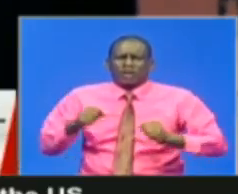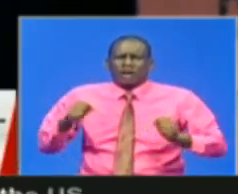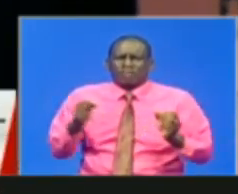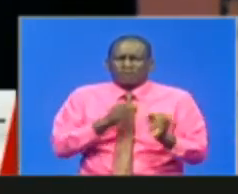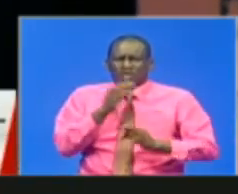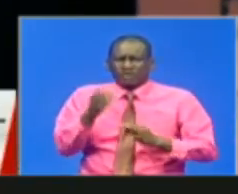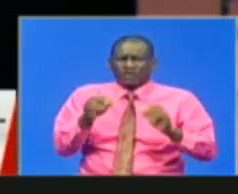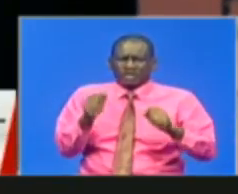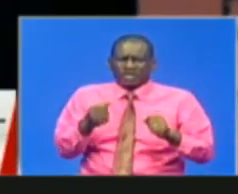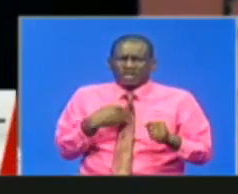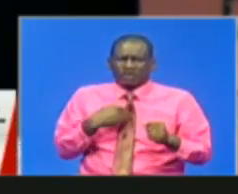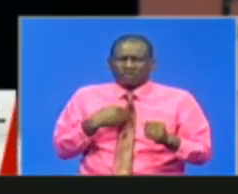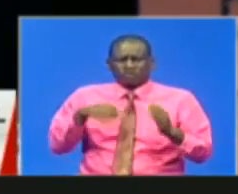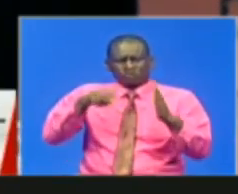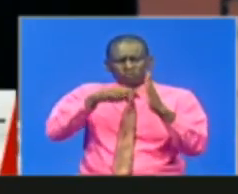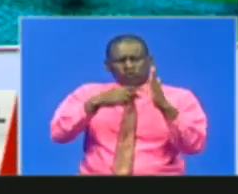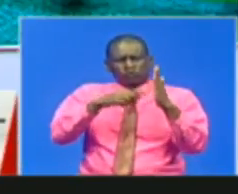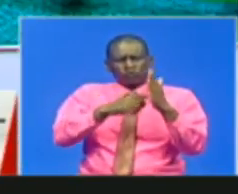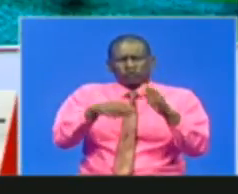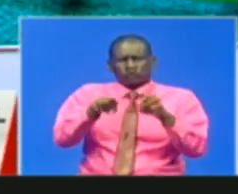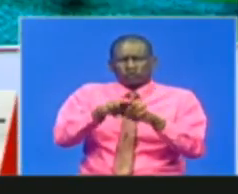a couple of podiums as well.